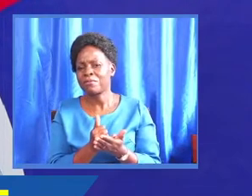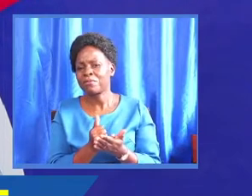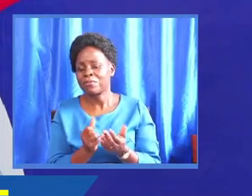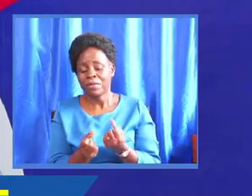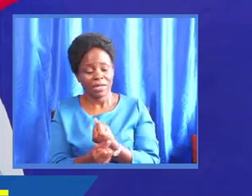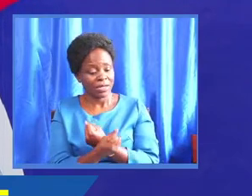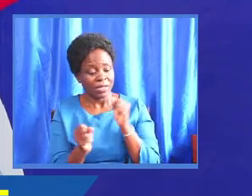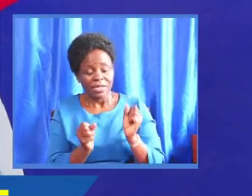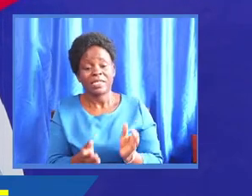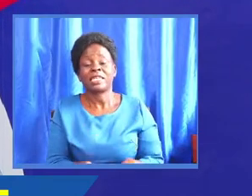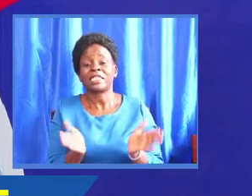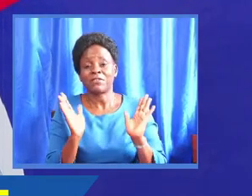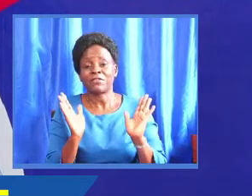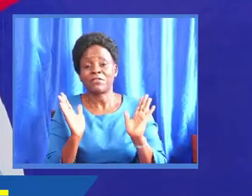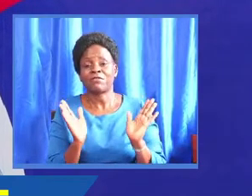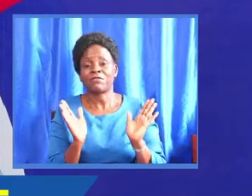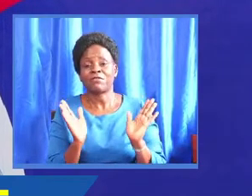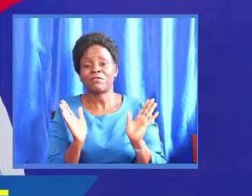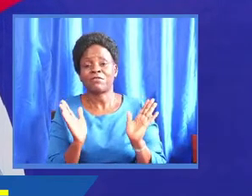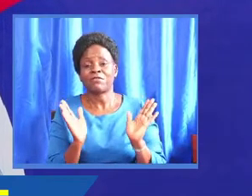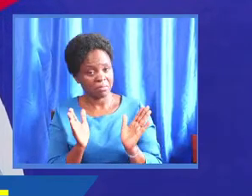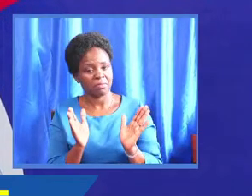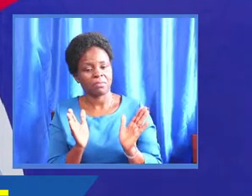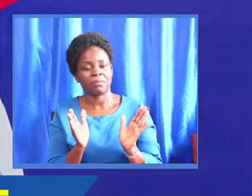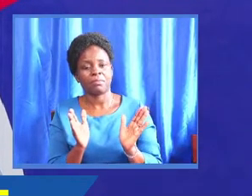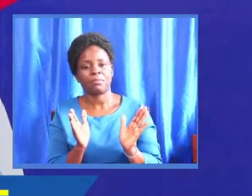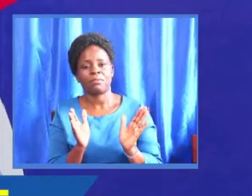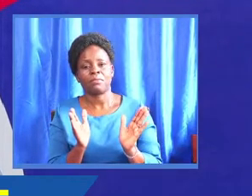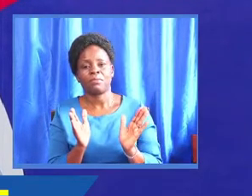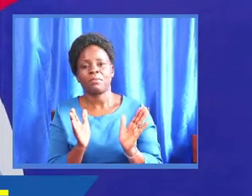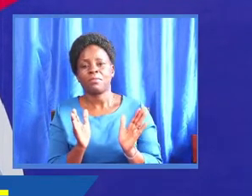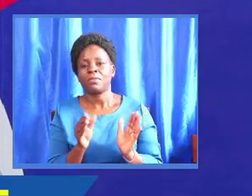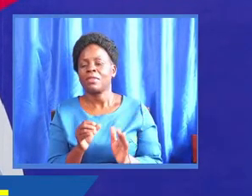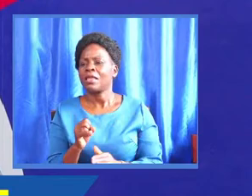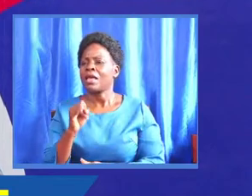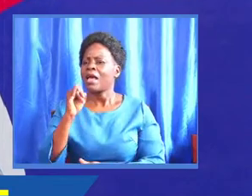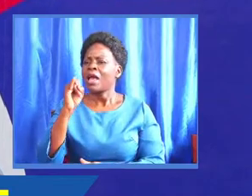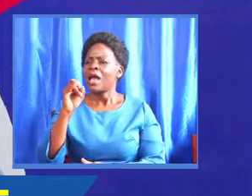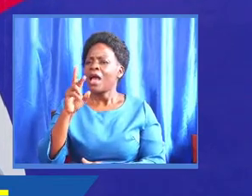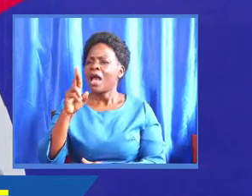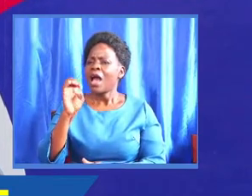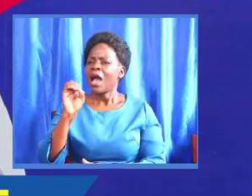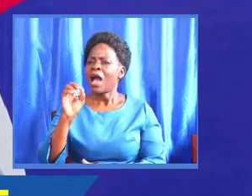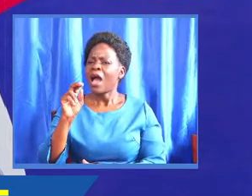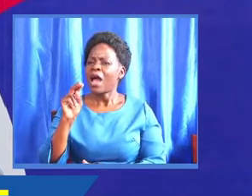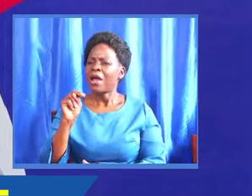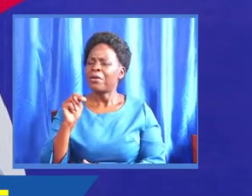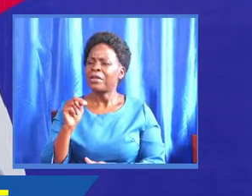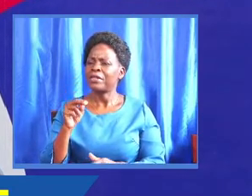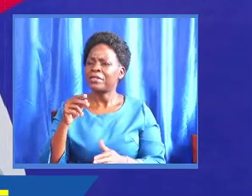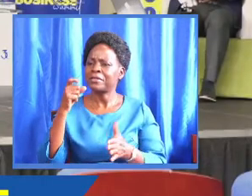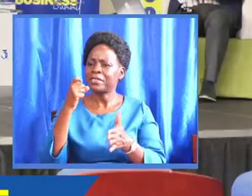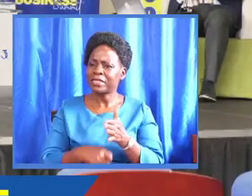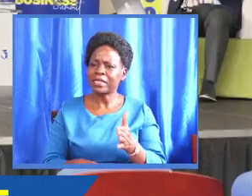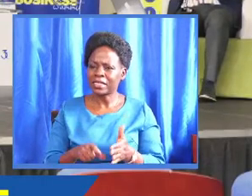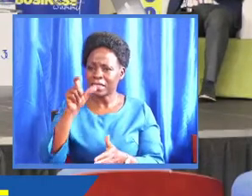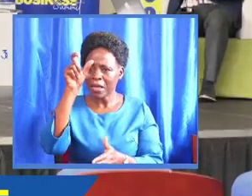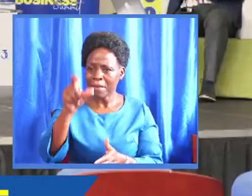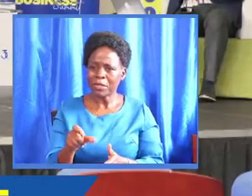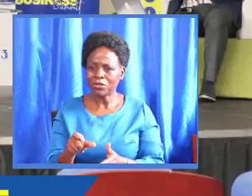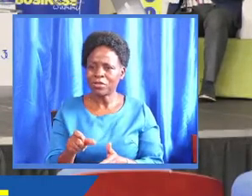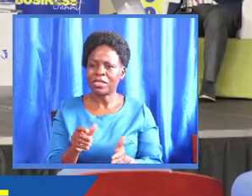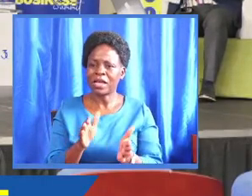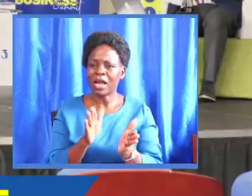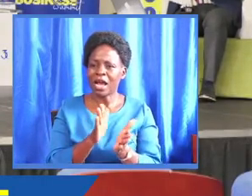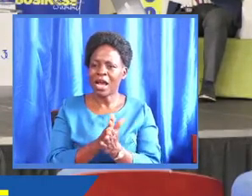bet. All right. Irene, I come to you, the taxman and real